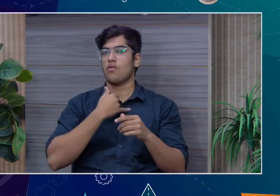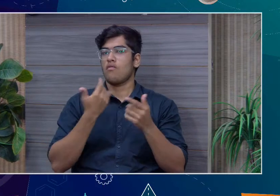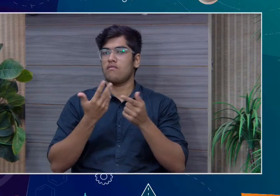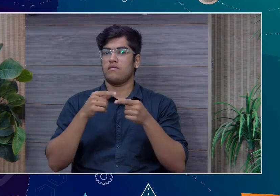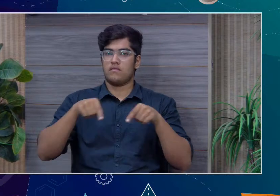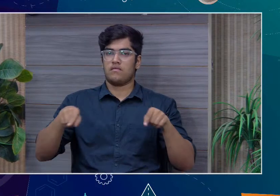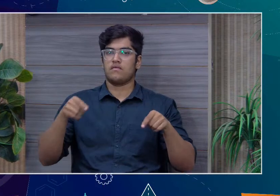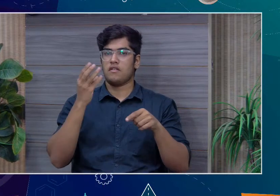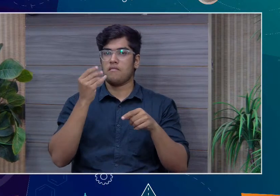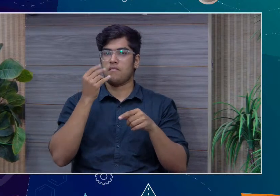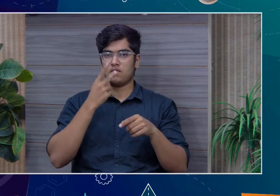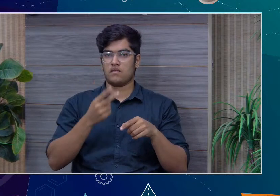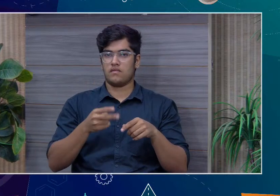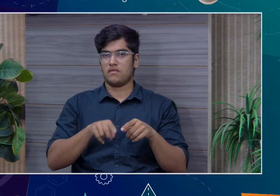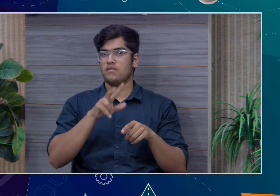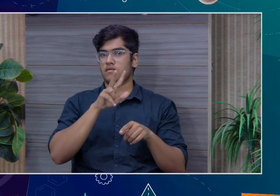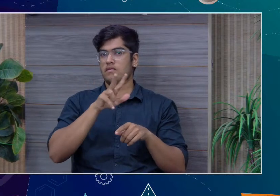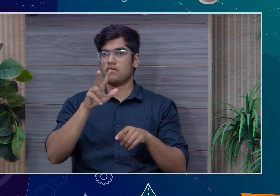is